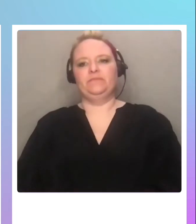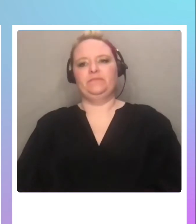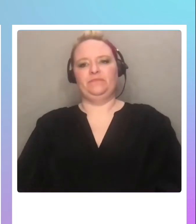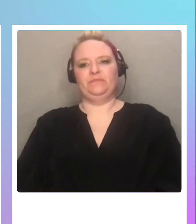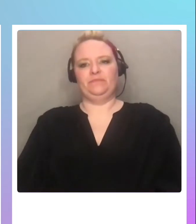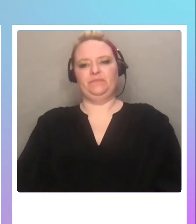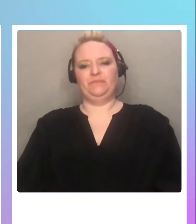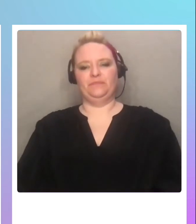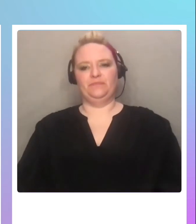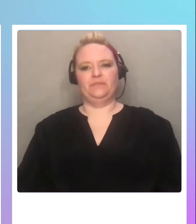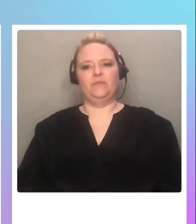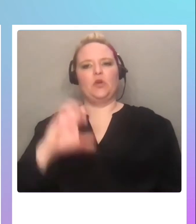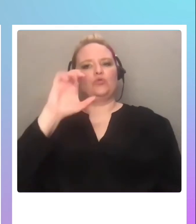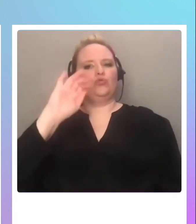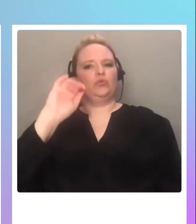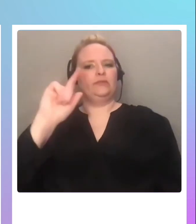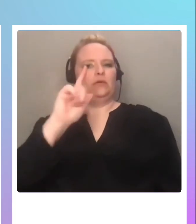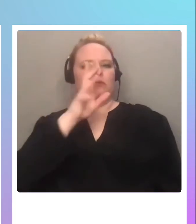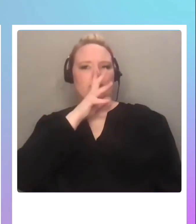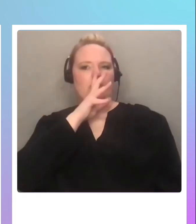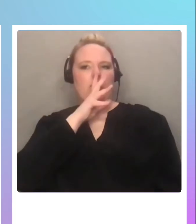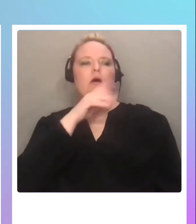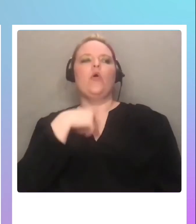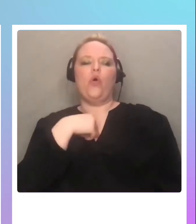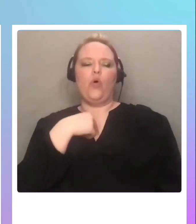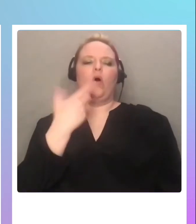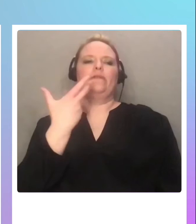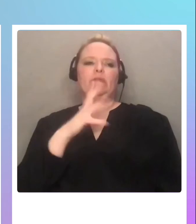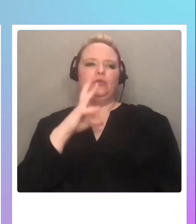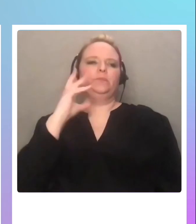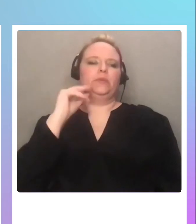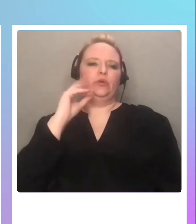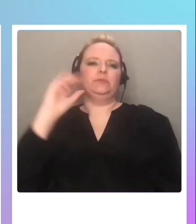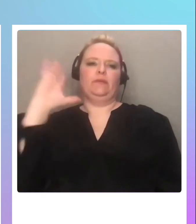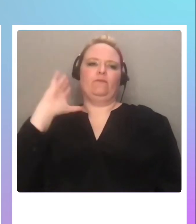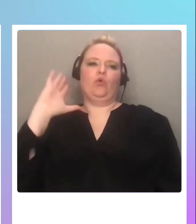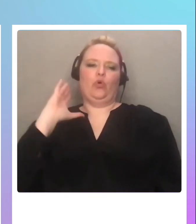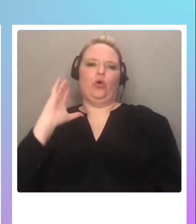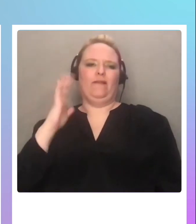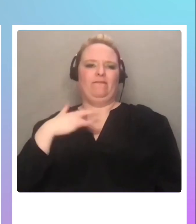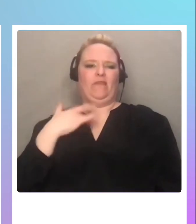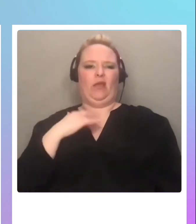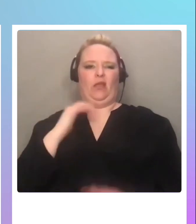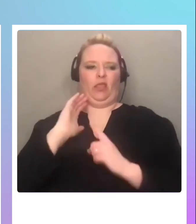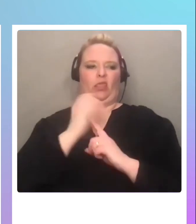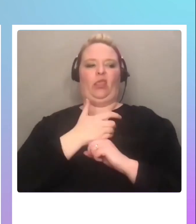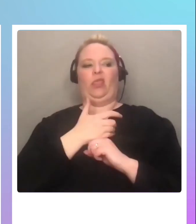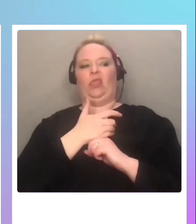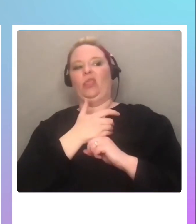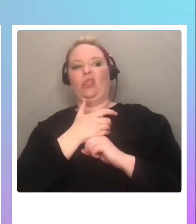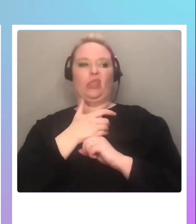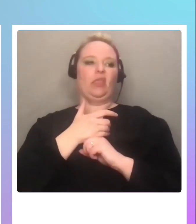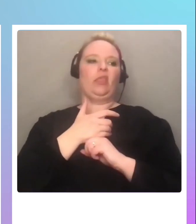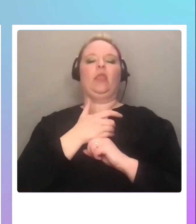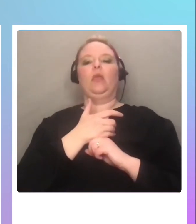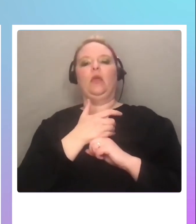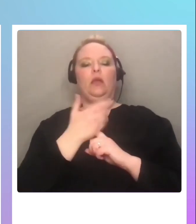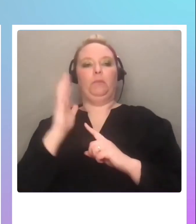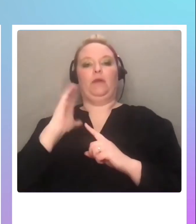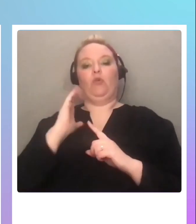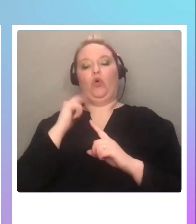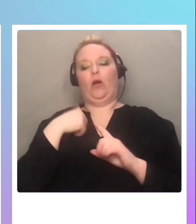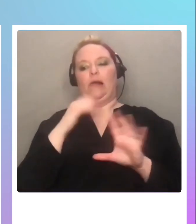I definitely get that because I felt like an imposter when I first started really taking up the cause